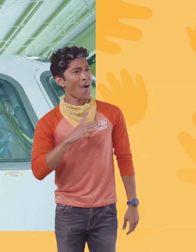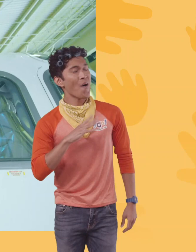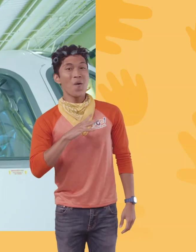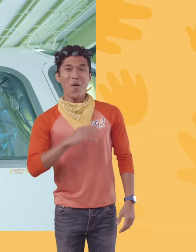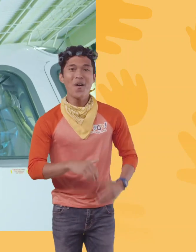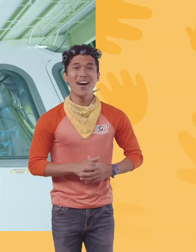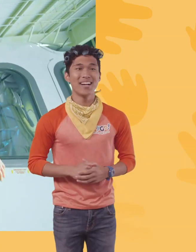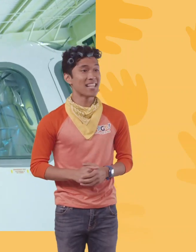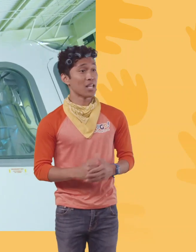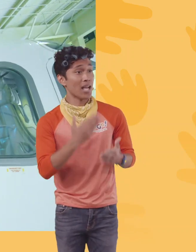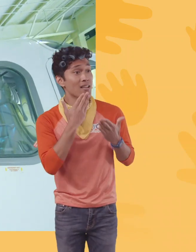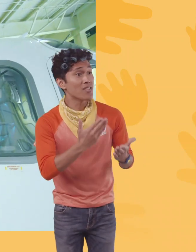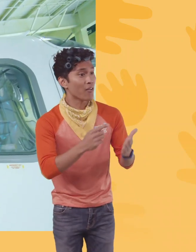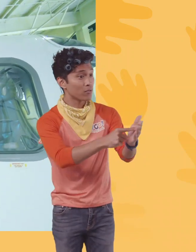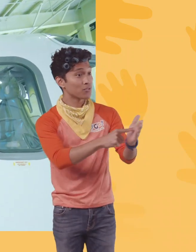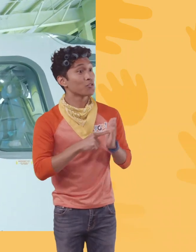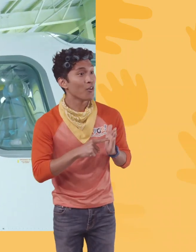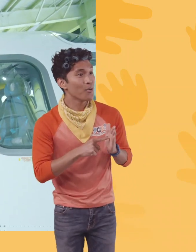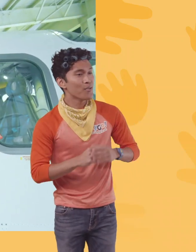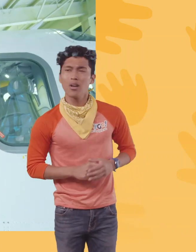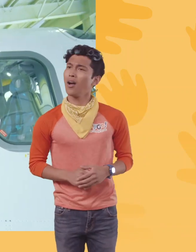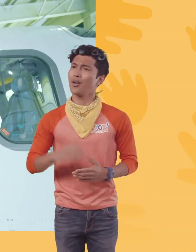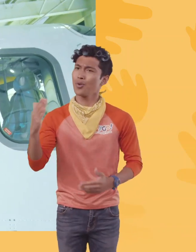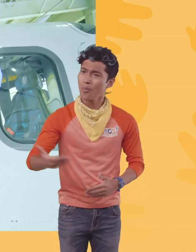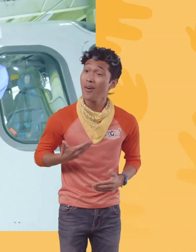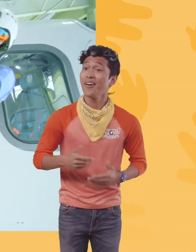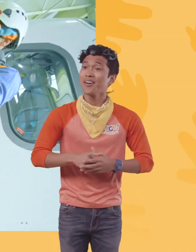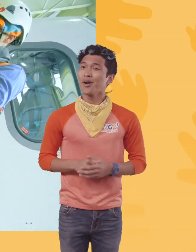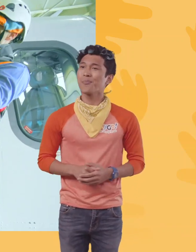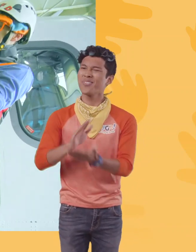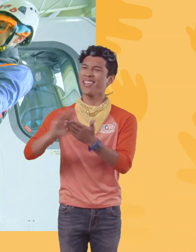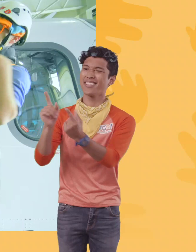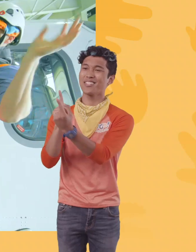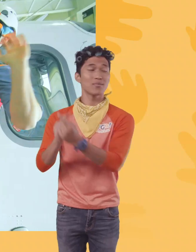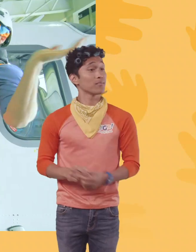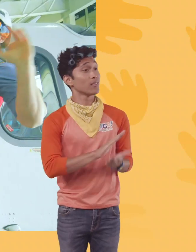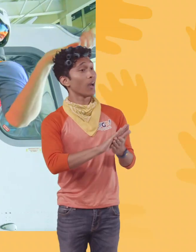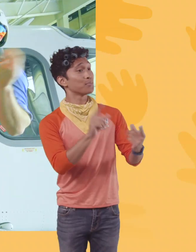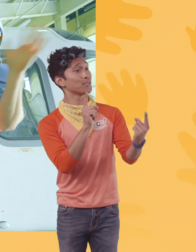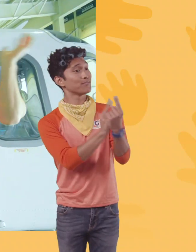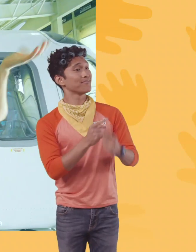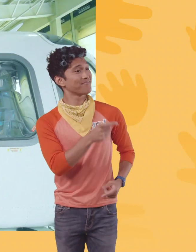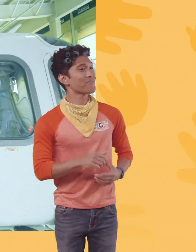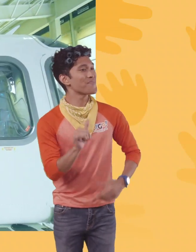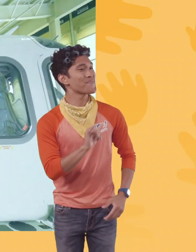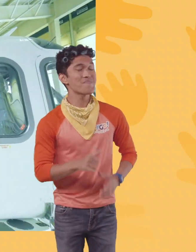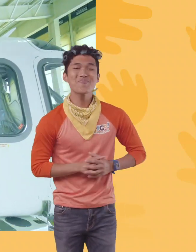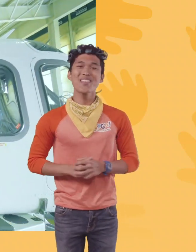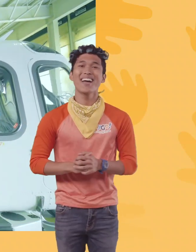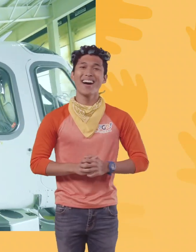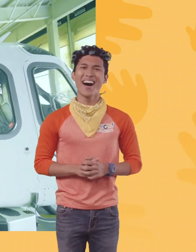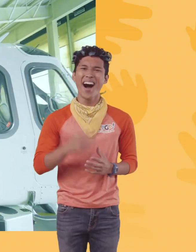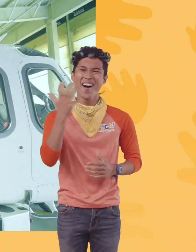away. Well, thank you so much for showing me this. Oh, you're welcome. All right. It was nice to meet you, Blippi. Nice to meet you, too.